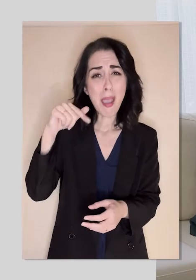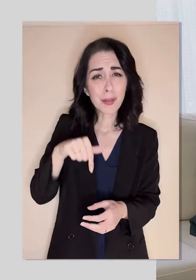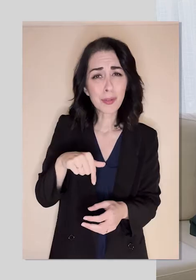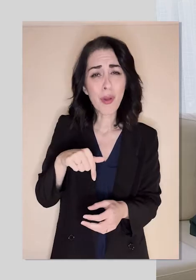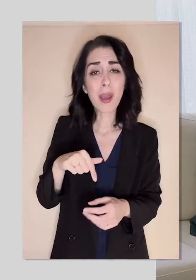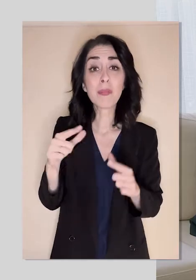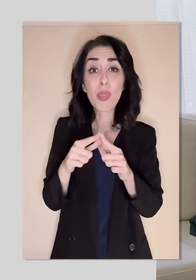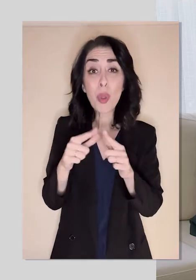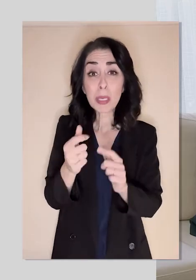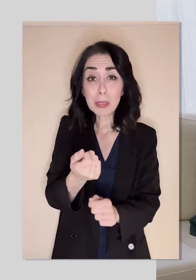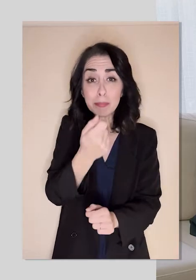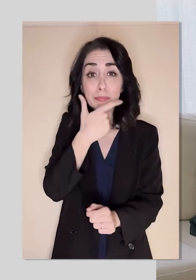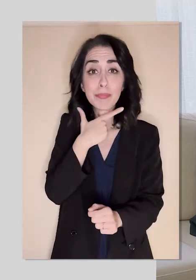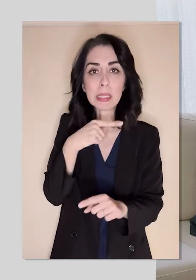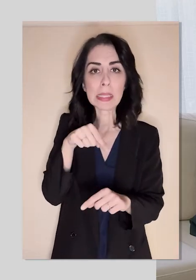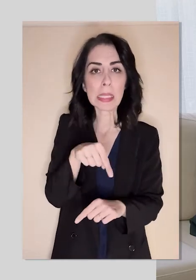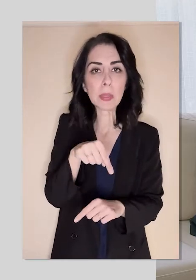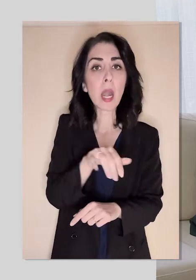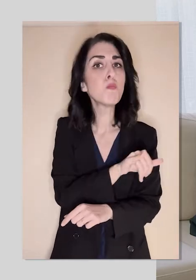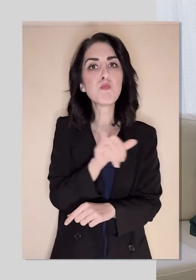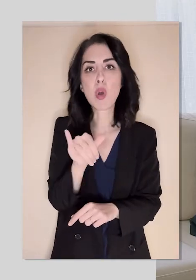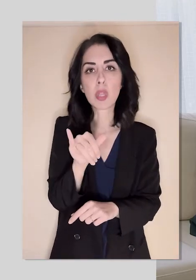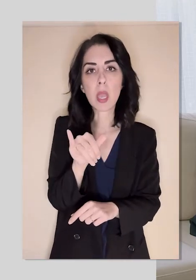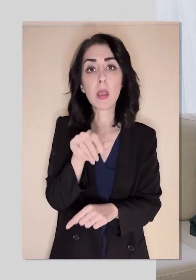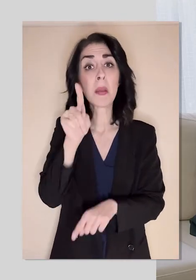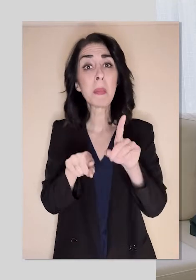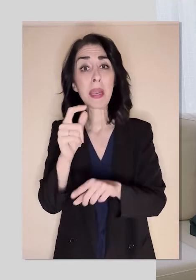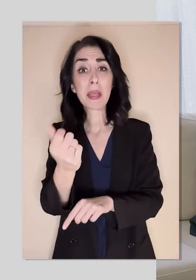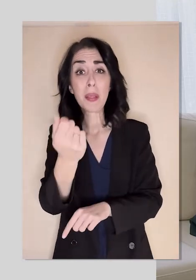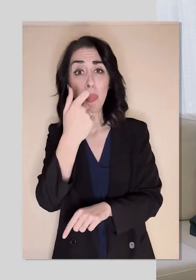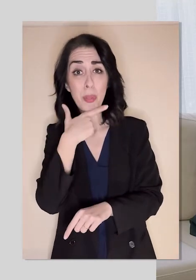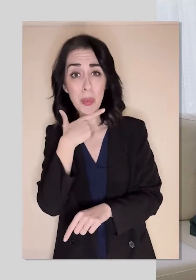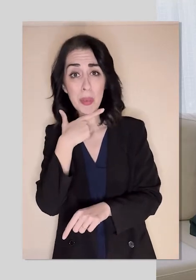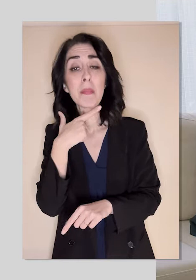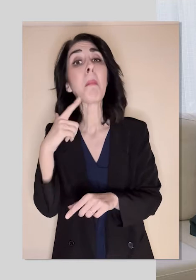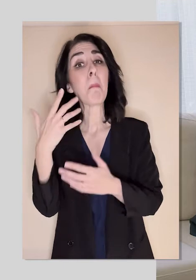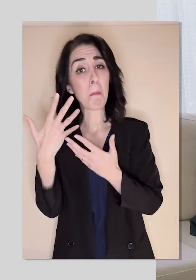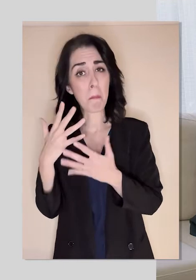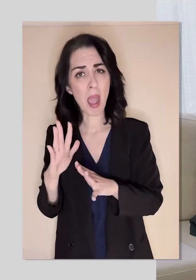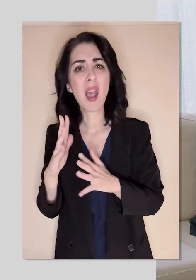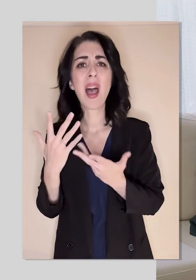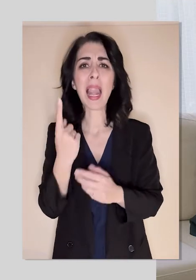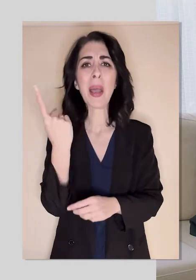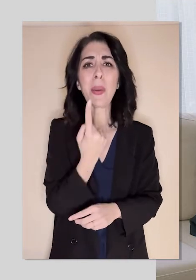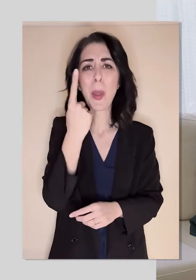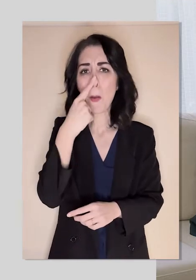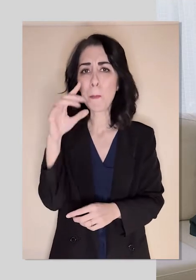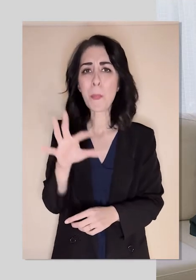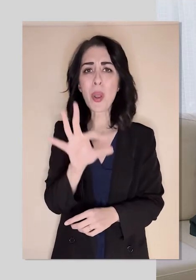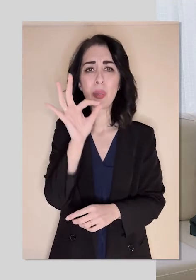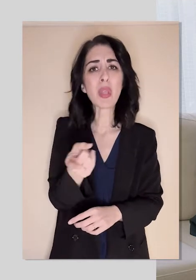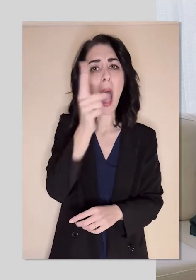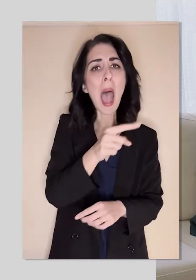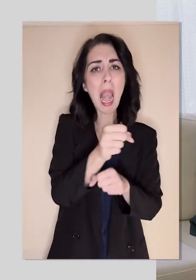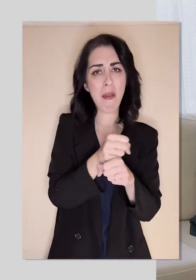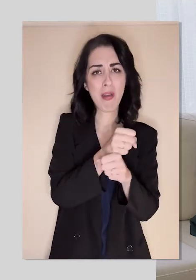have tried triptans, but use other type of medications that are not that much effective. So, would you classify